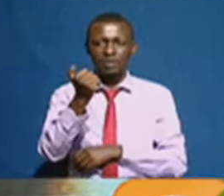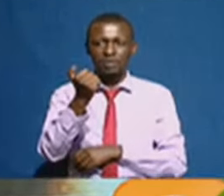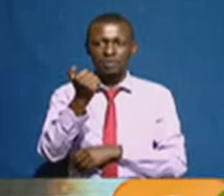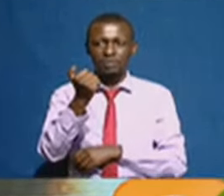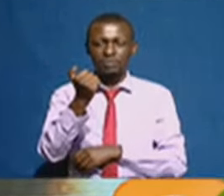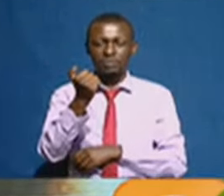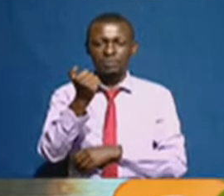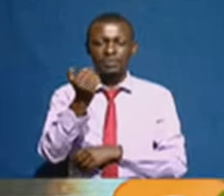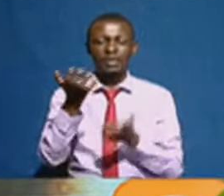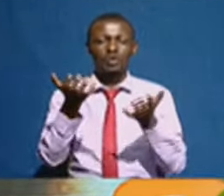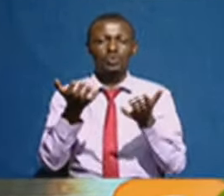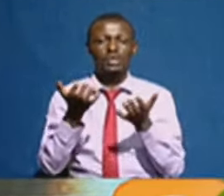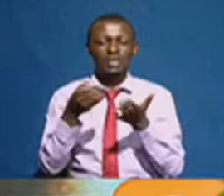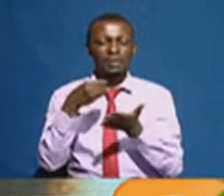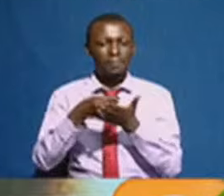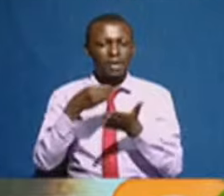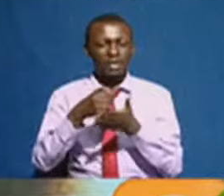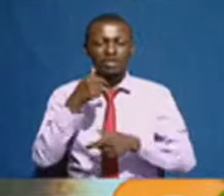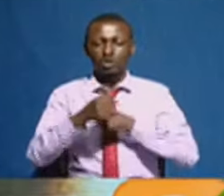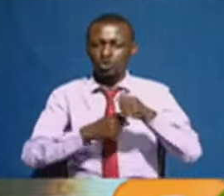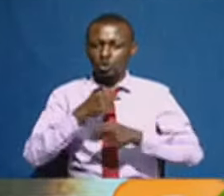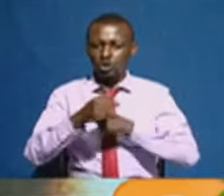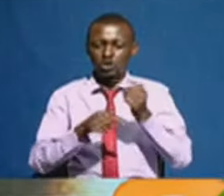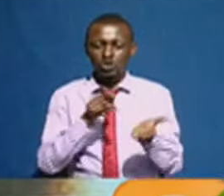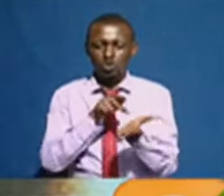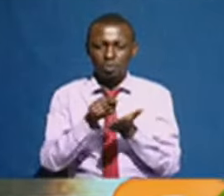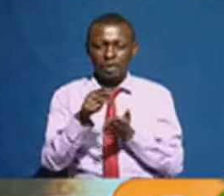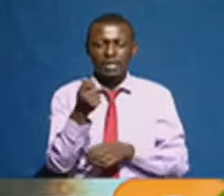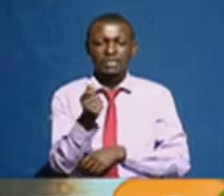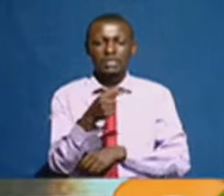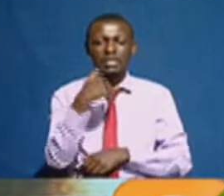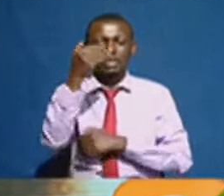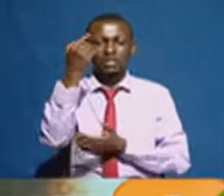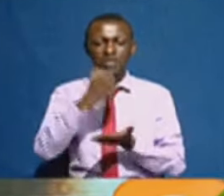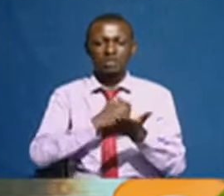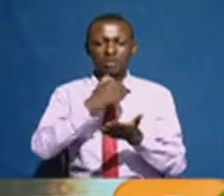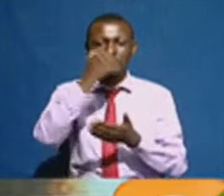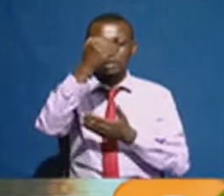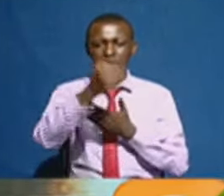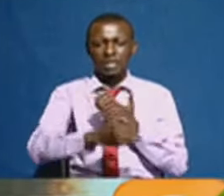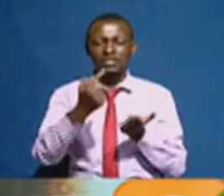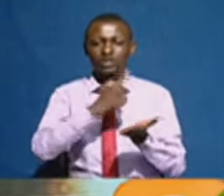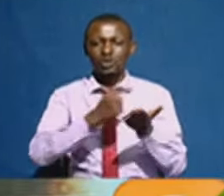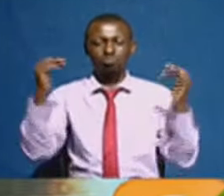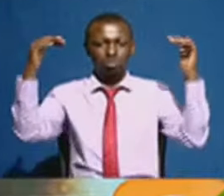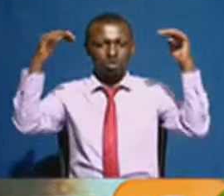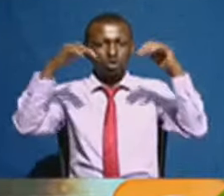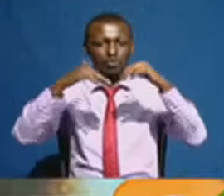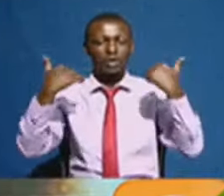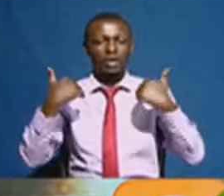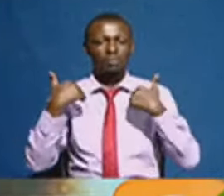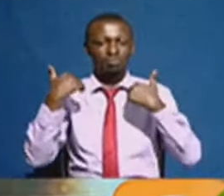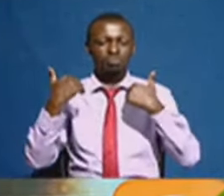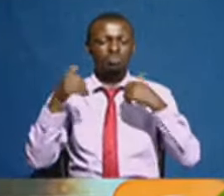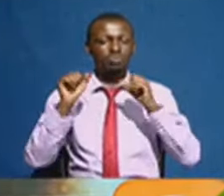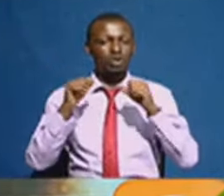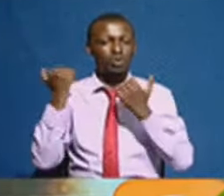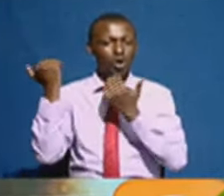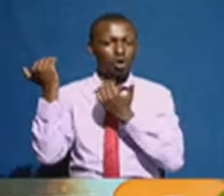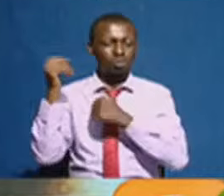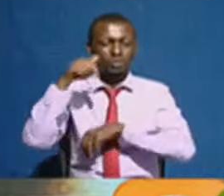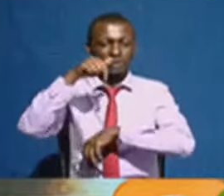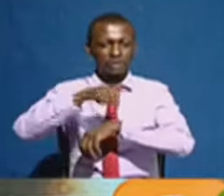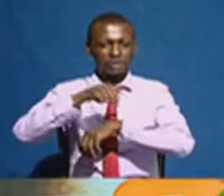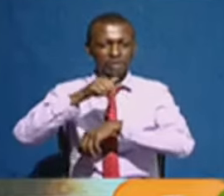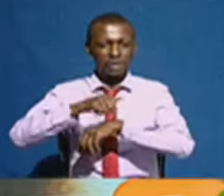wage bill to be sustained. At that conference next week, I hope there will be time to reflect on the quality of services